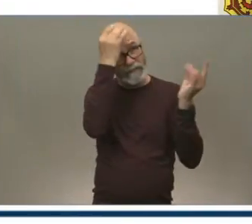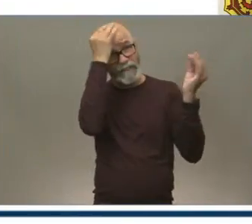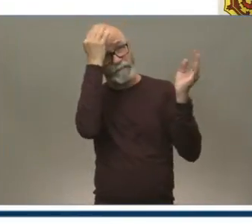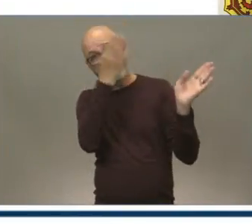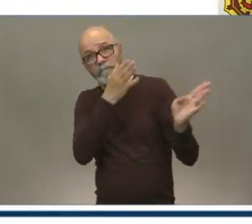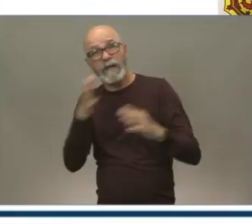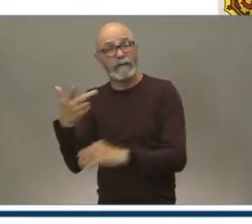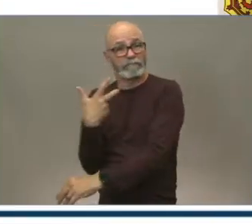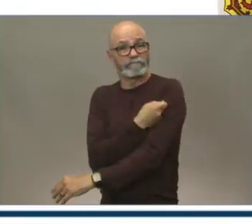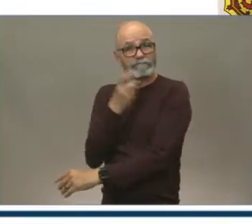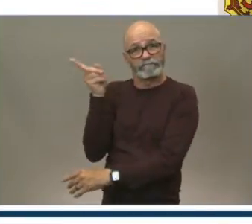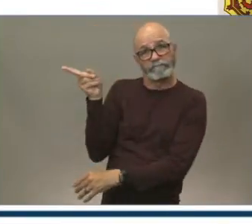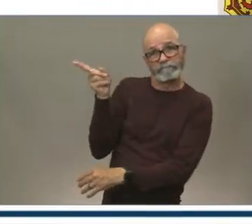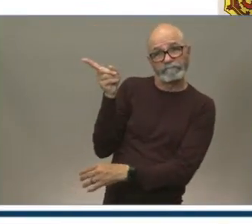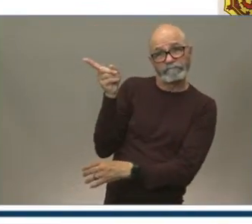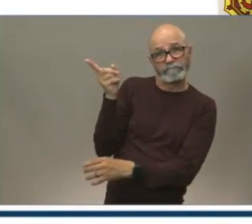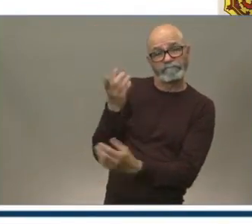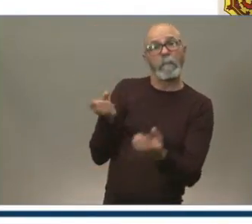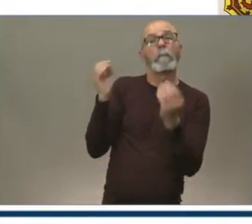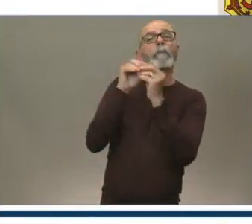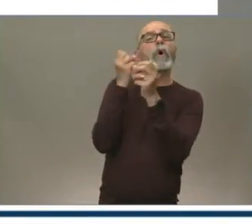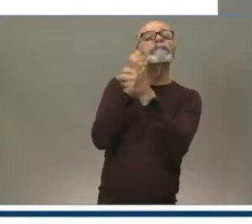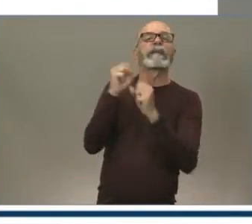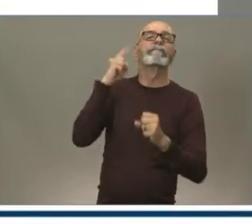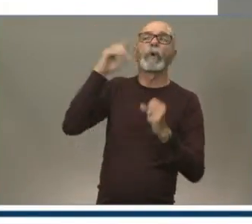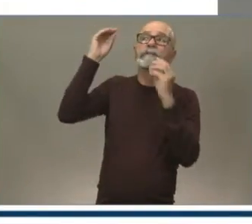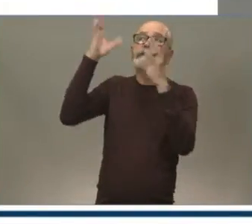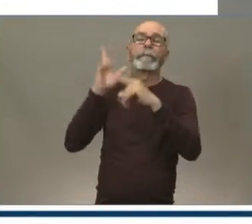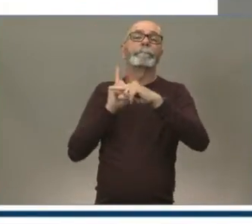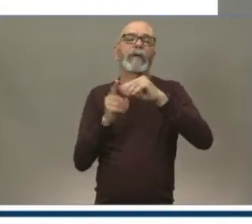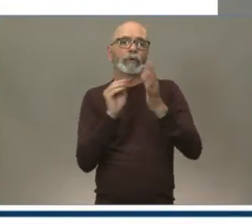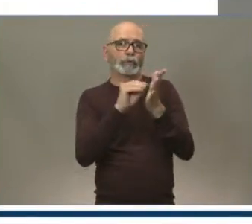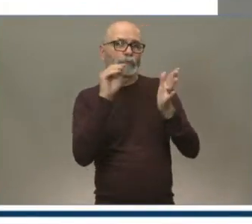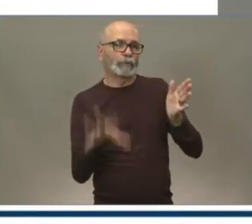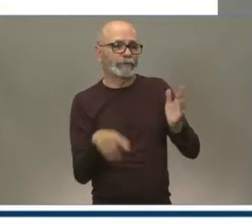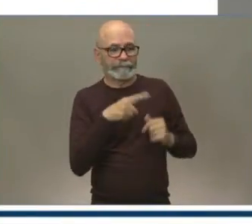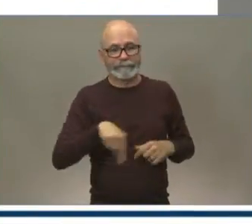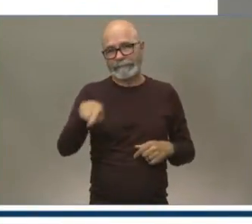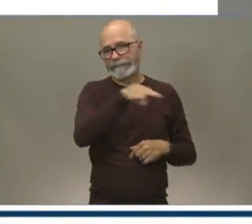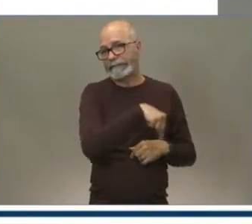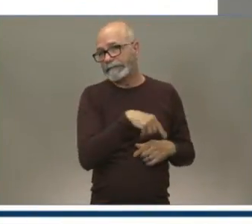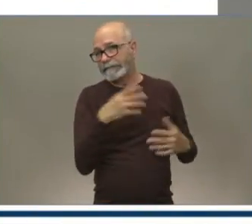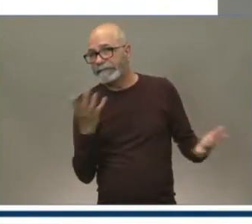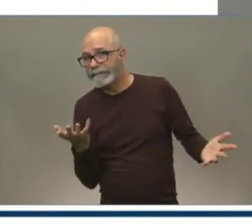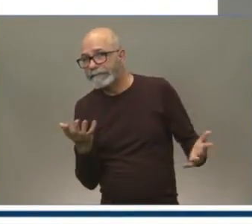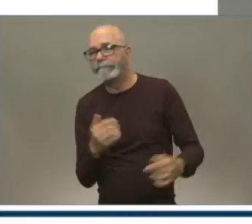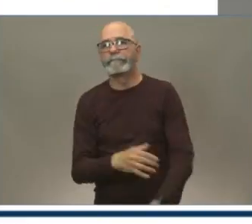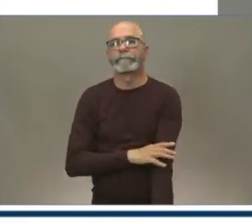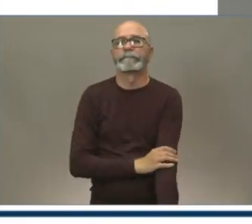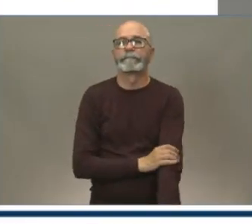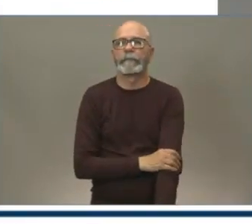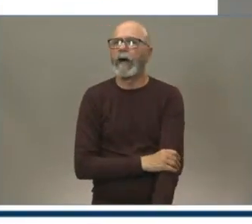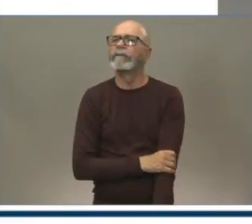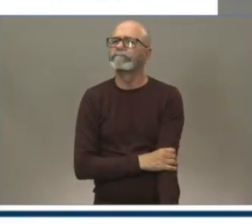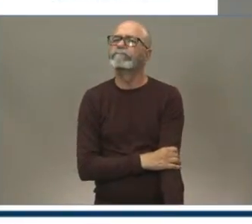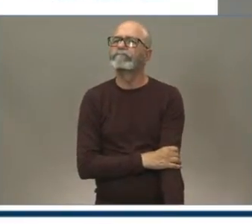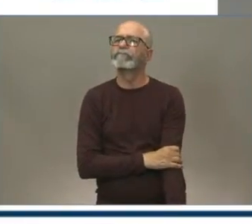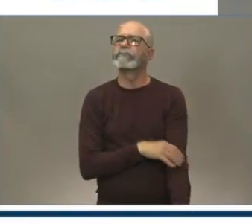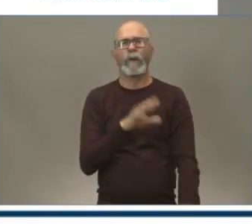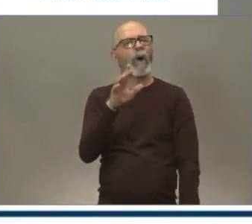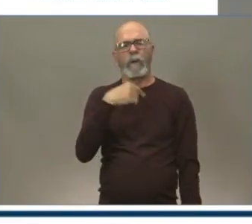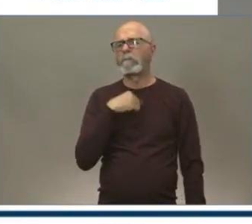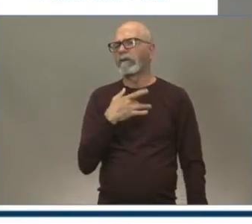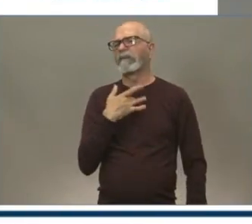are safe for students and staff? So we still feel schools, by and large, are safe with the measures they have in place. We've shown that since